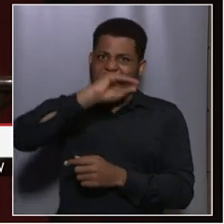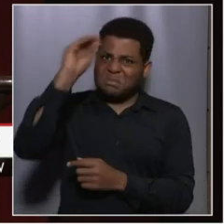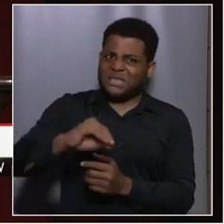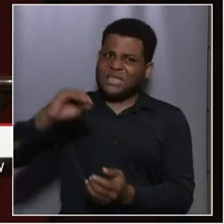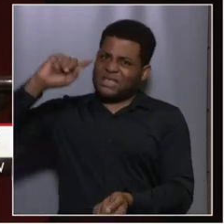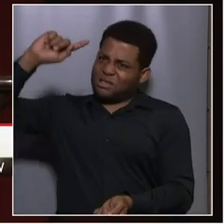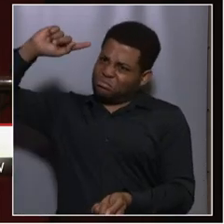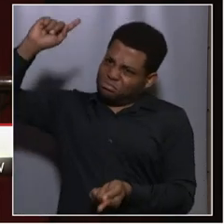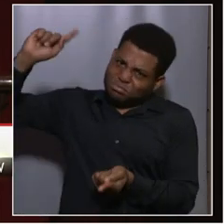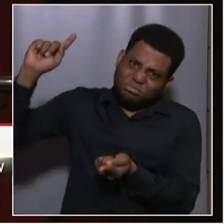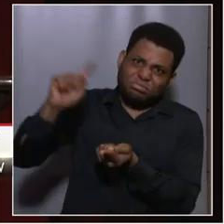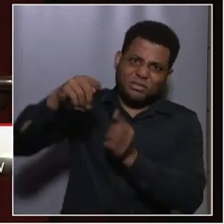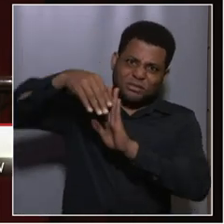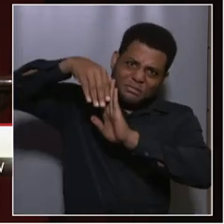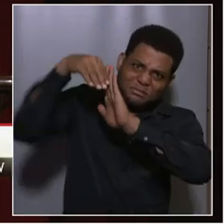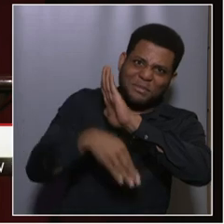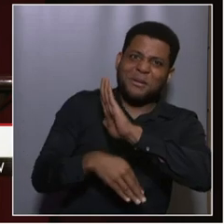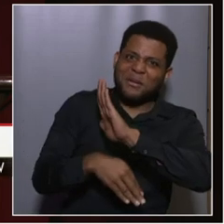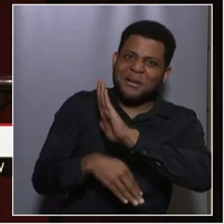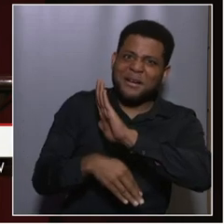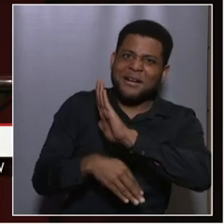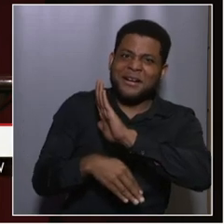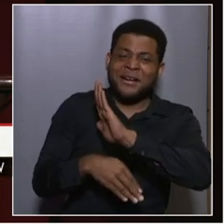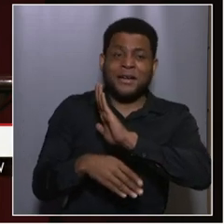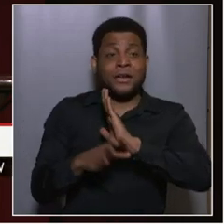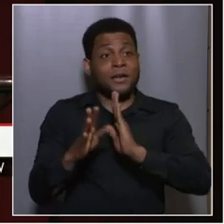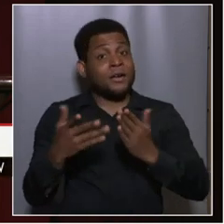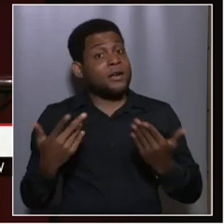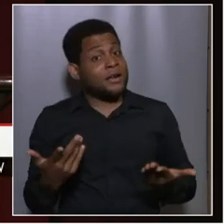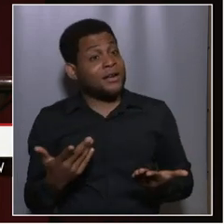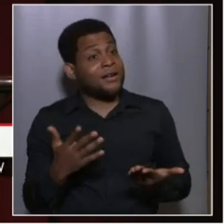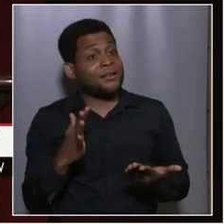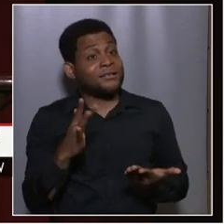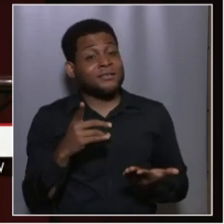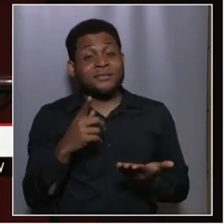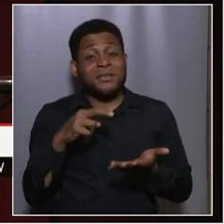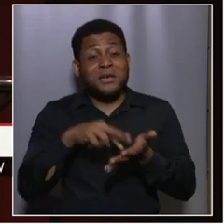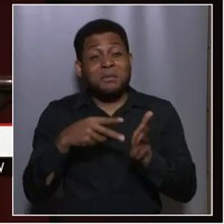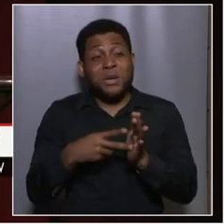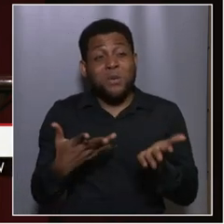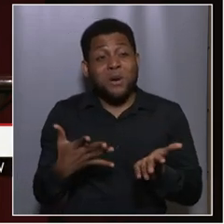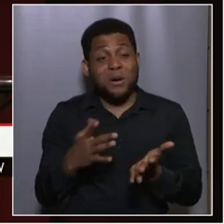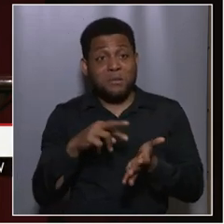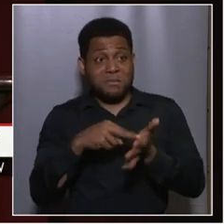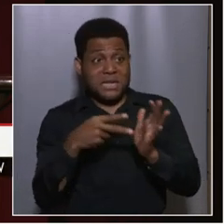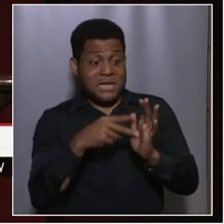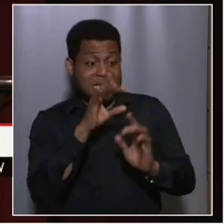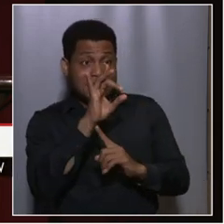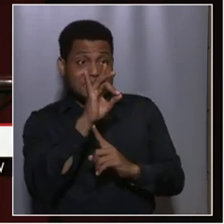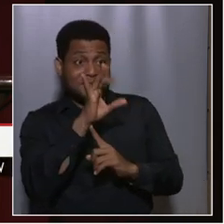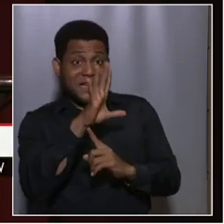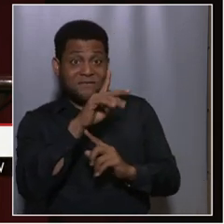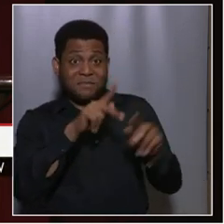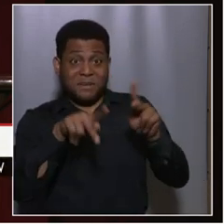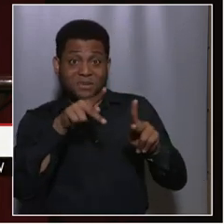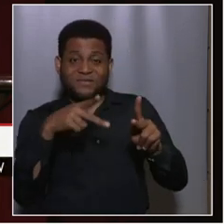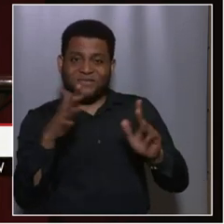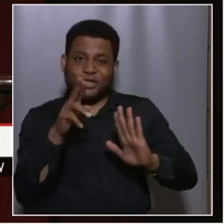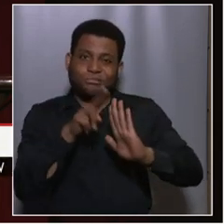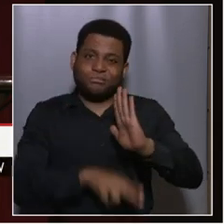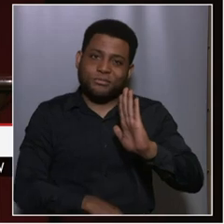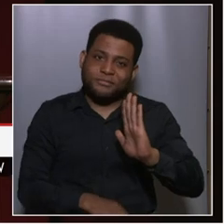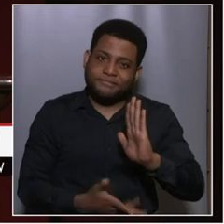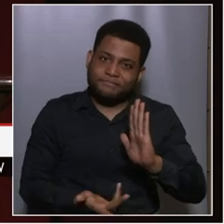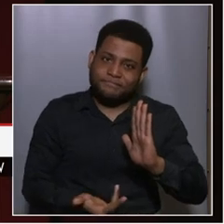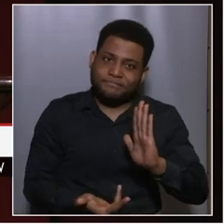What is not good is that 85 people have died, mostly by gun violence,